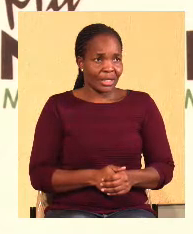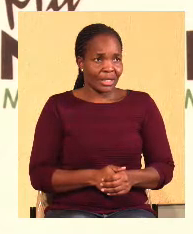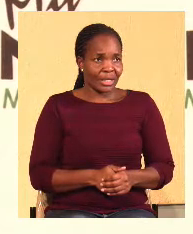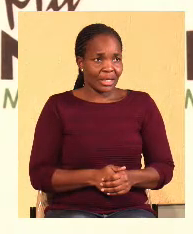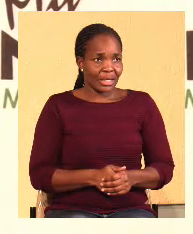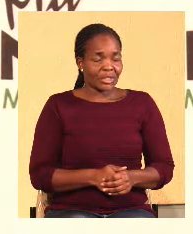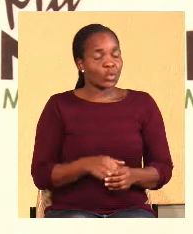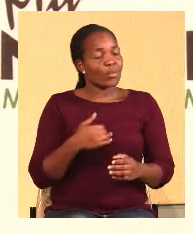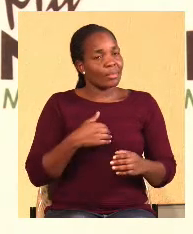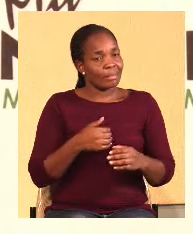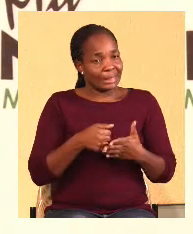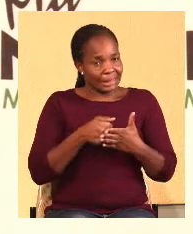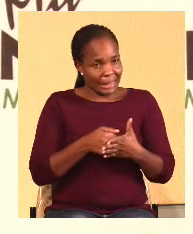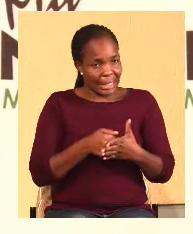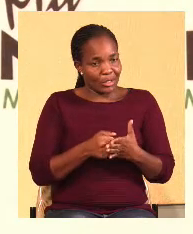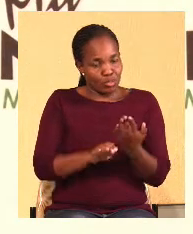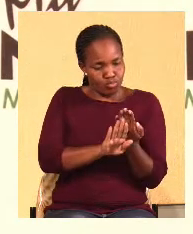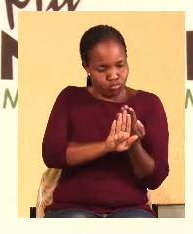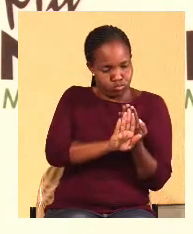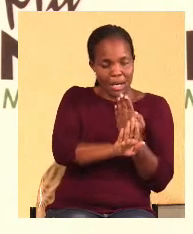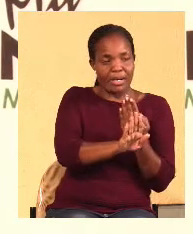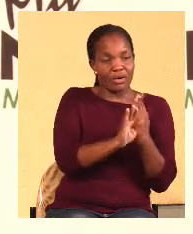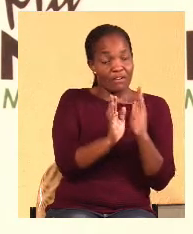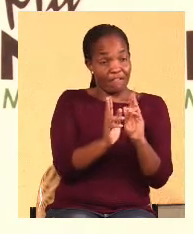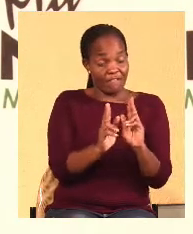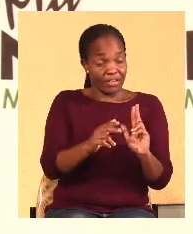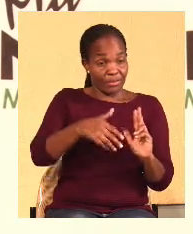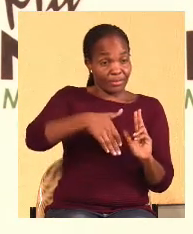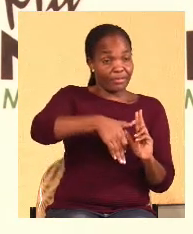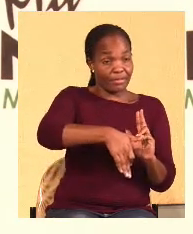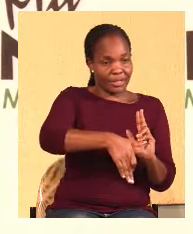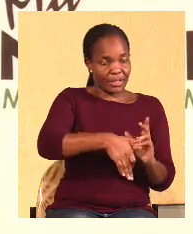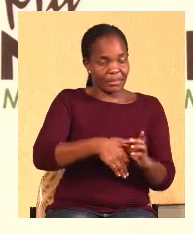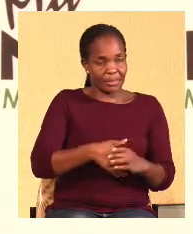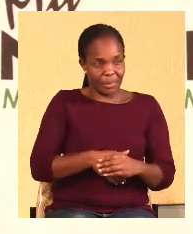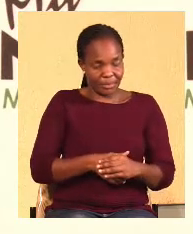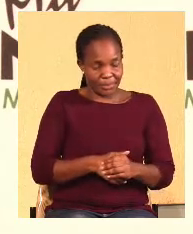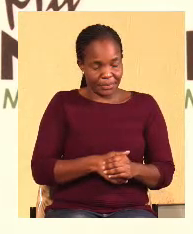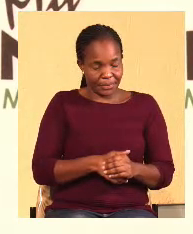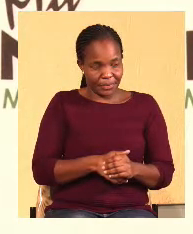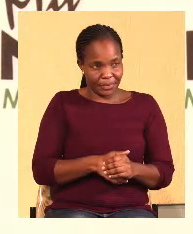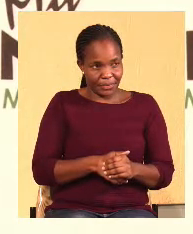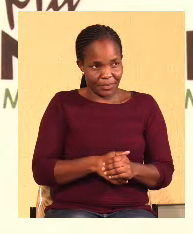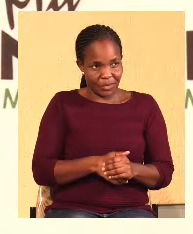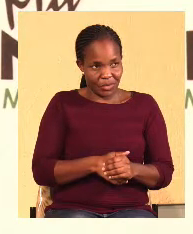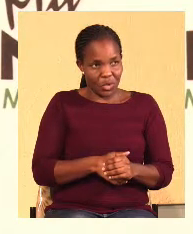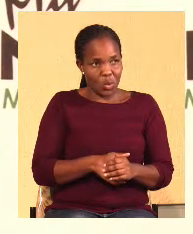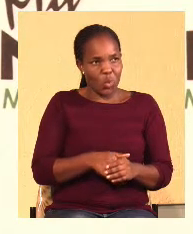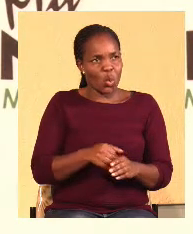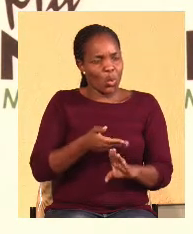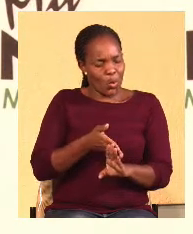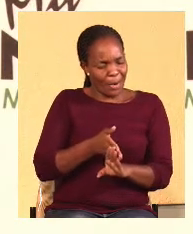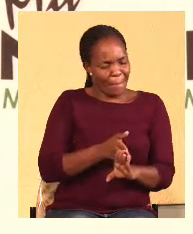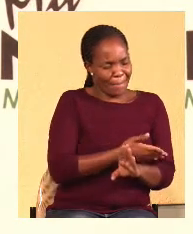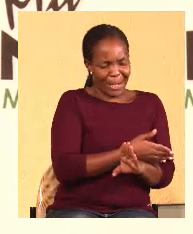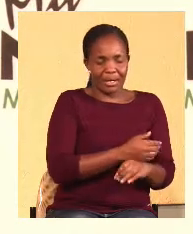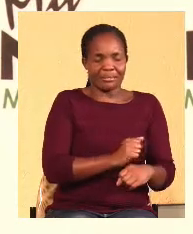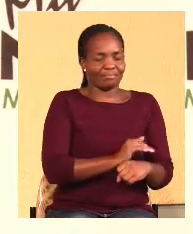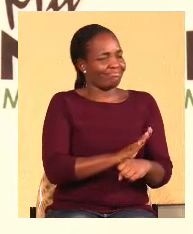is, but it's simply to protect their lives and to make sure that Namibia suppress the transmission of